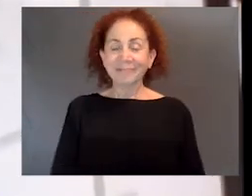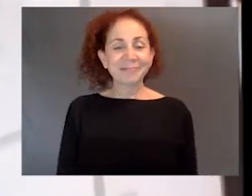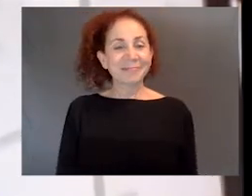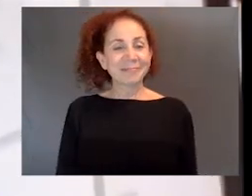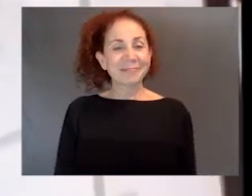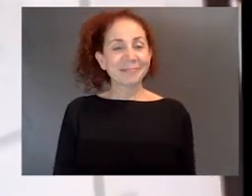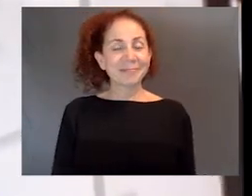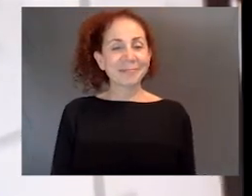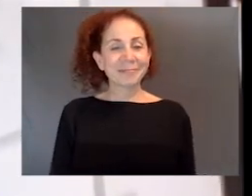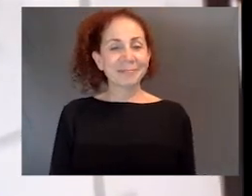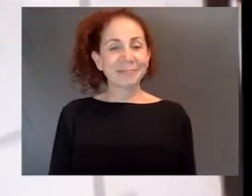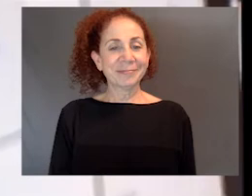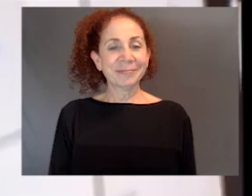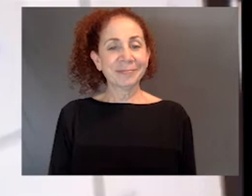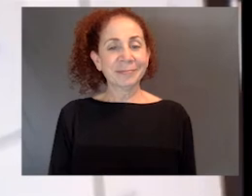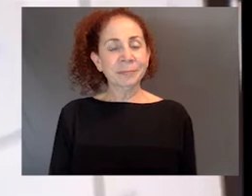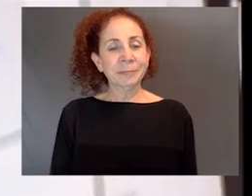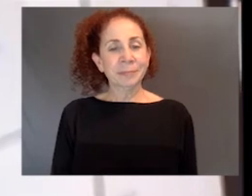begin.